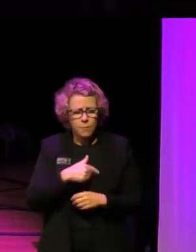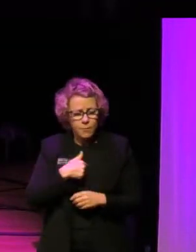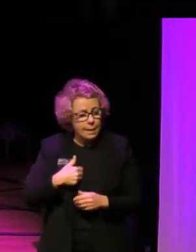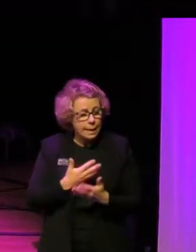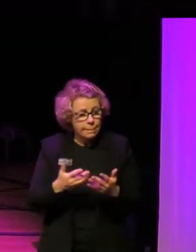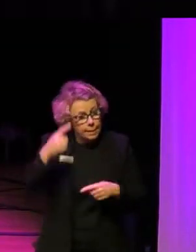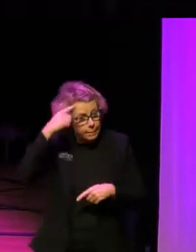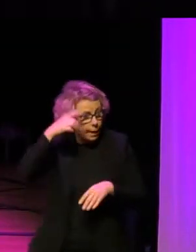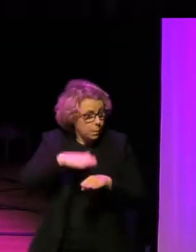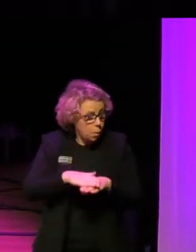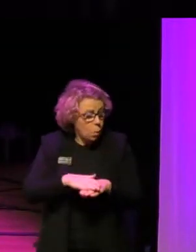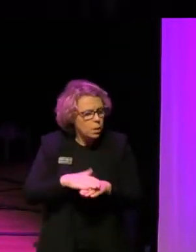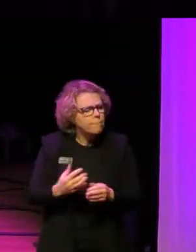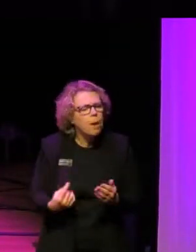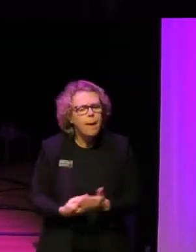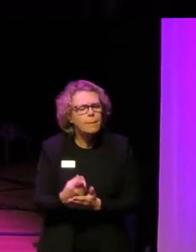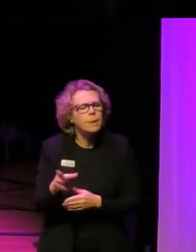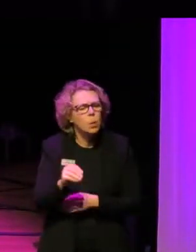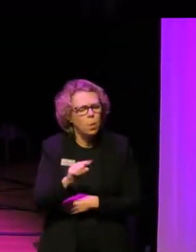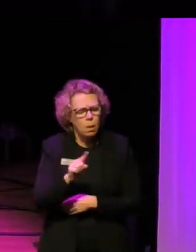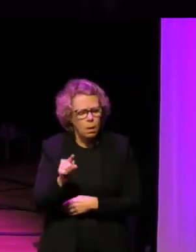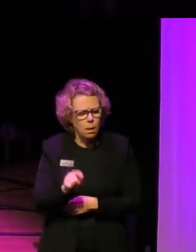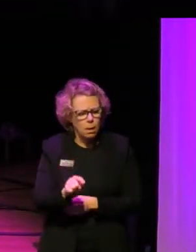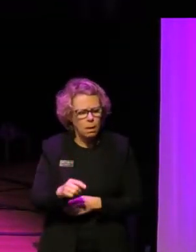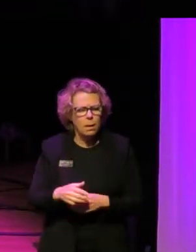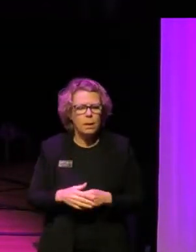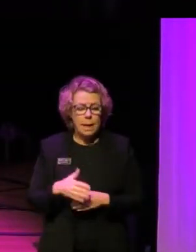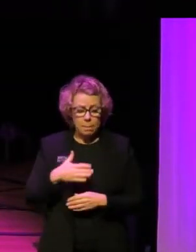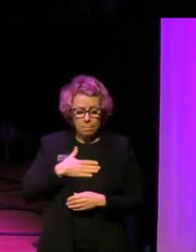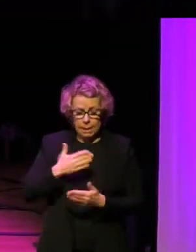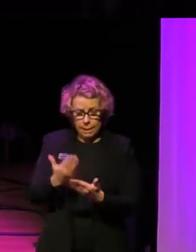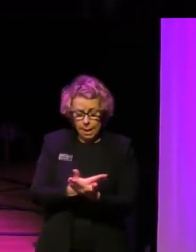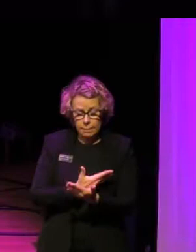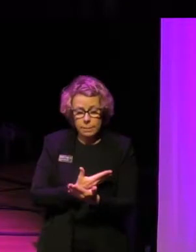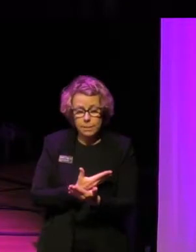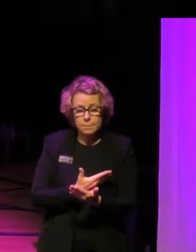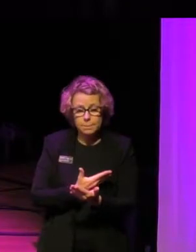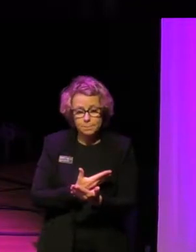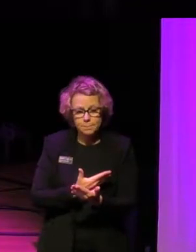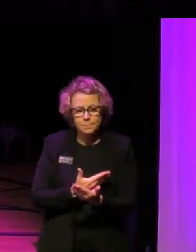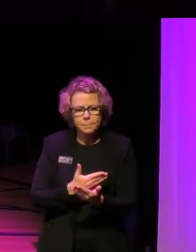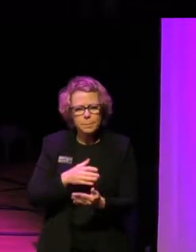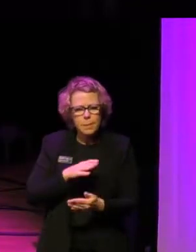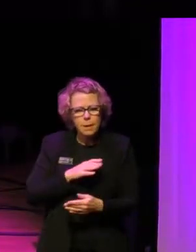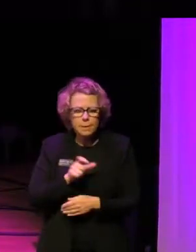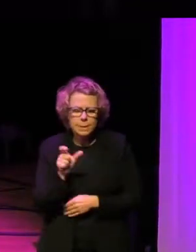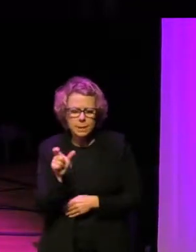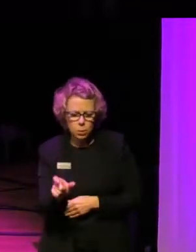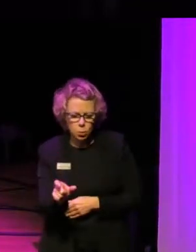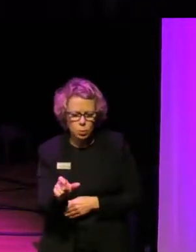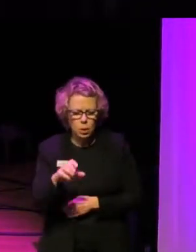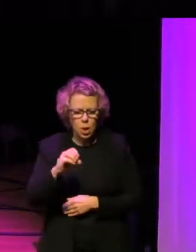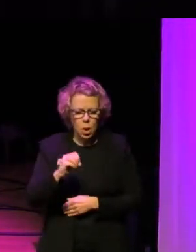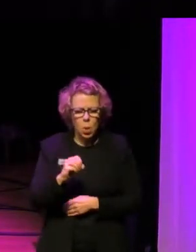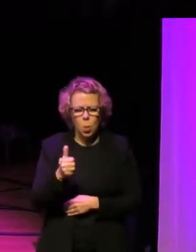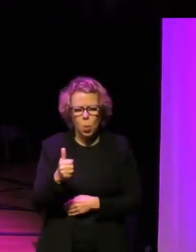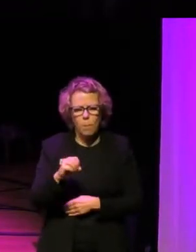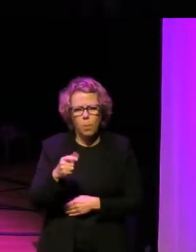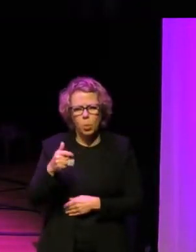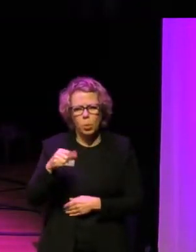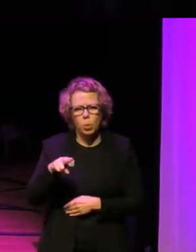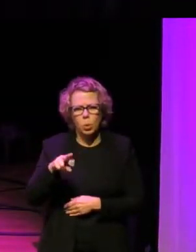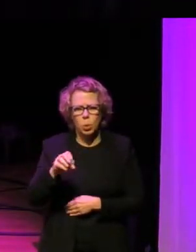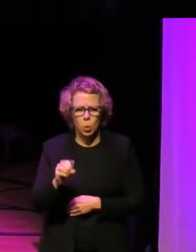If we don't do that, what happens? In my country, there's a word called Ubuntu.